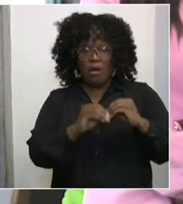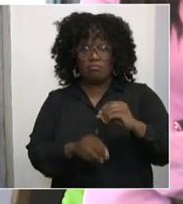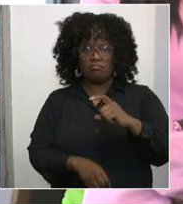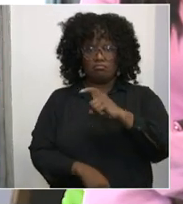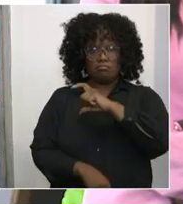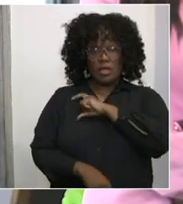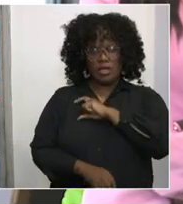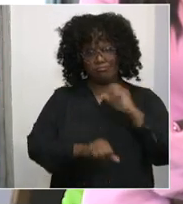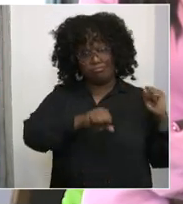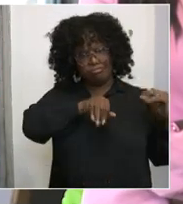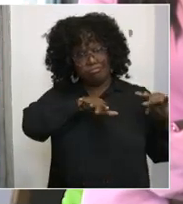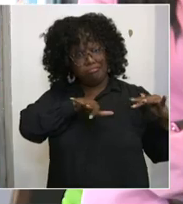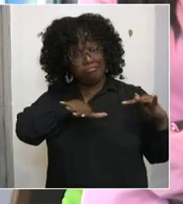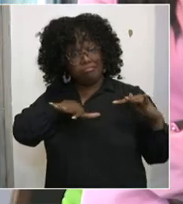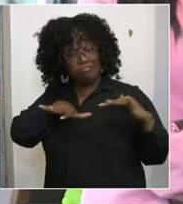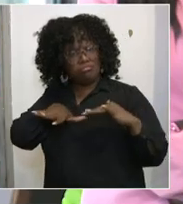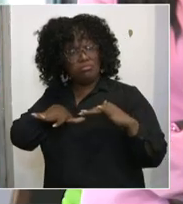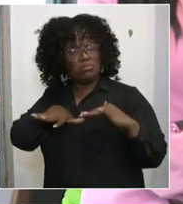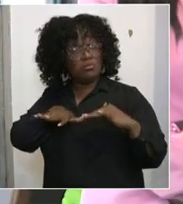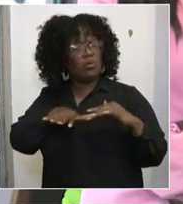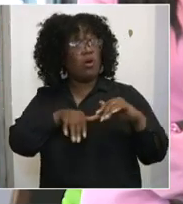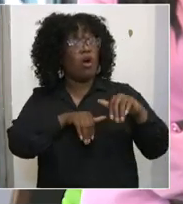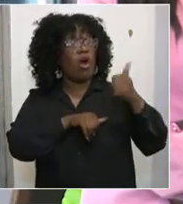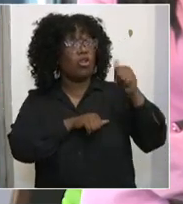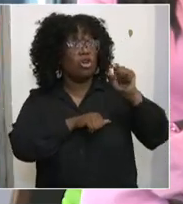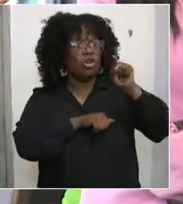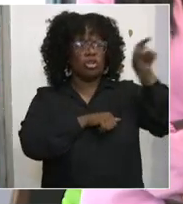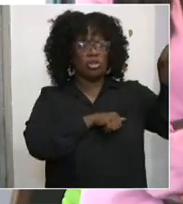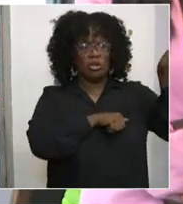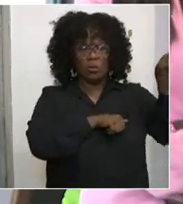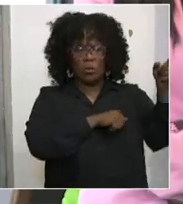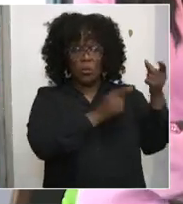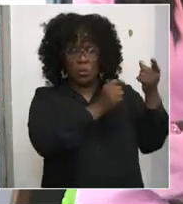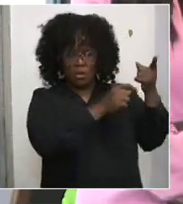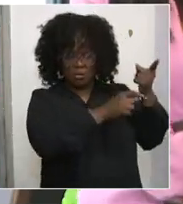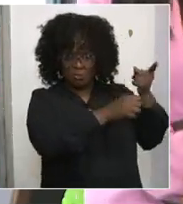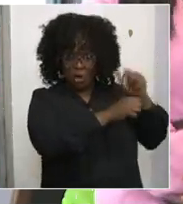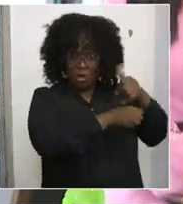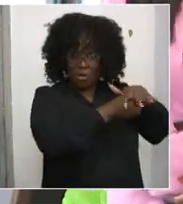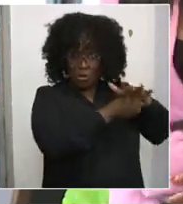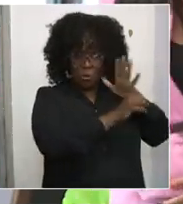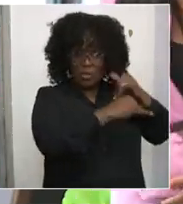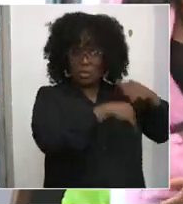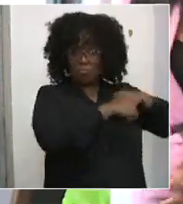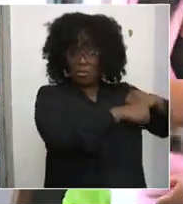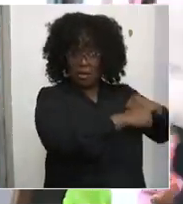that other regions of the district will be well protected over that time? Sure. Chief?